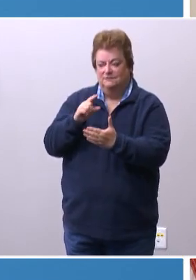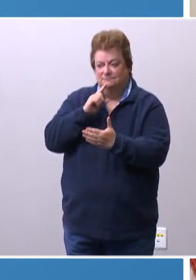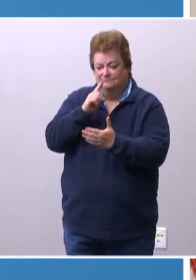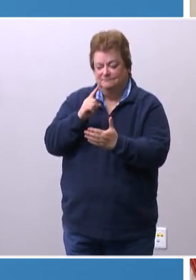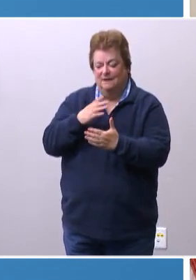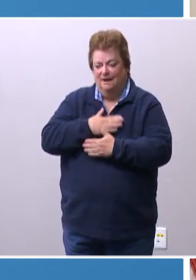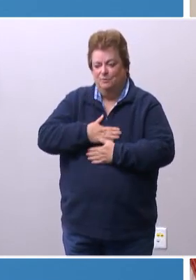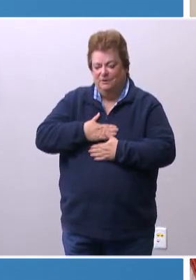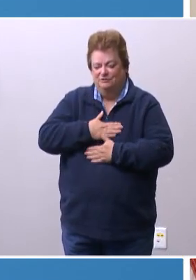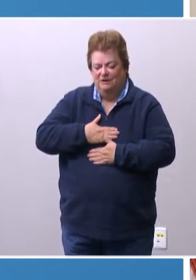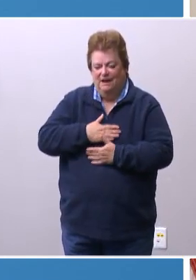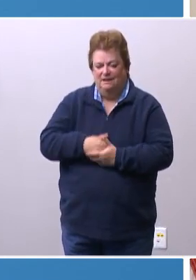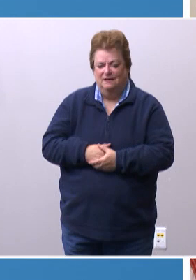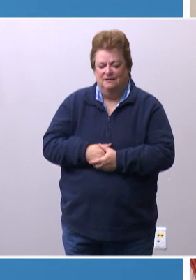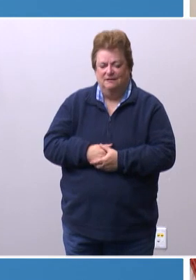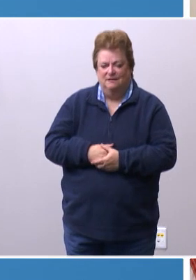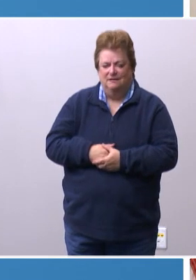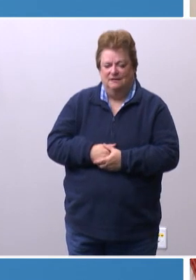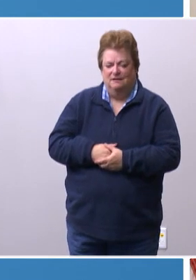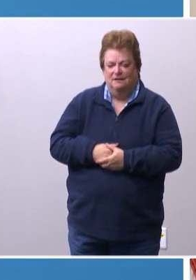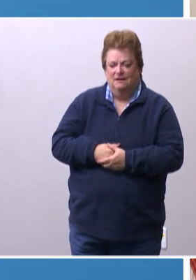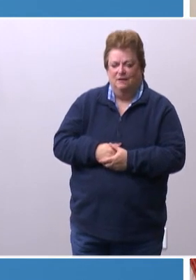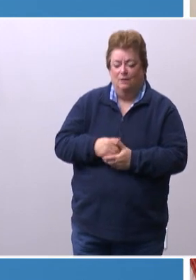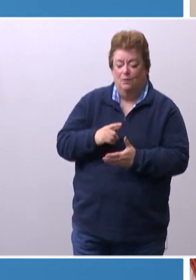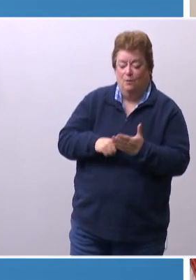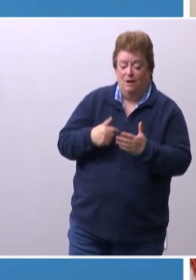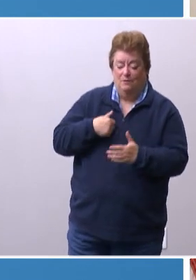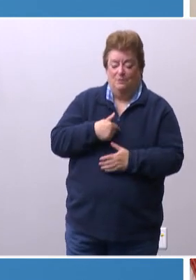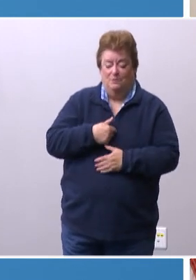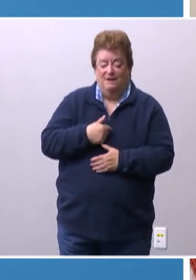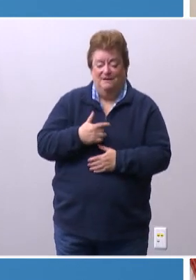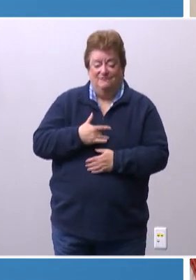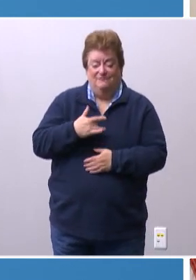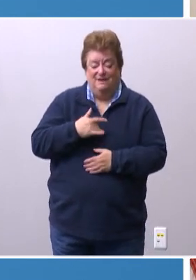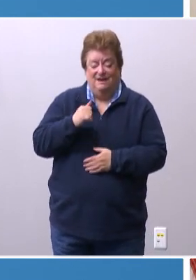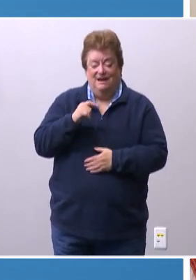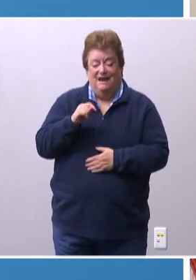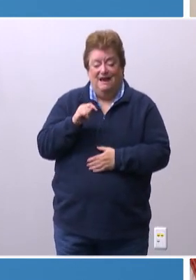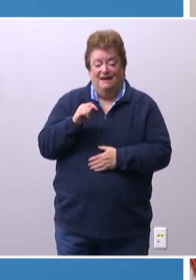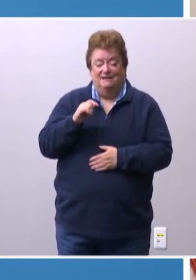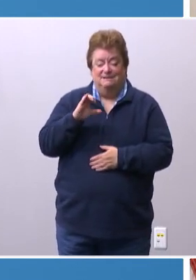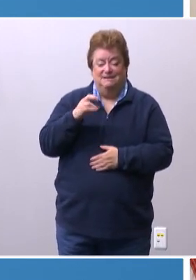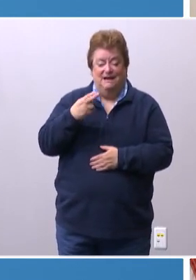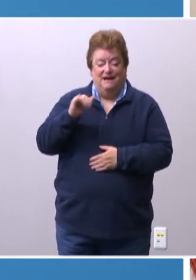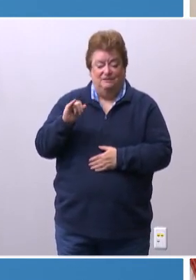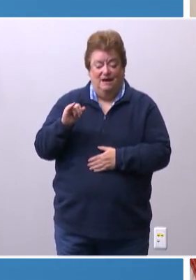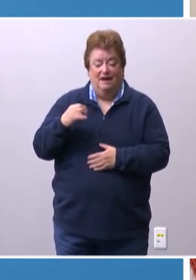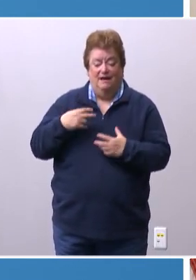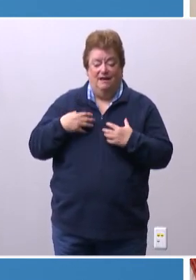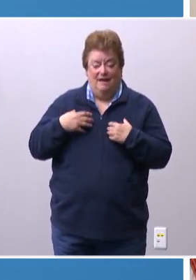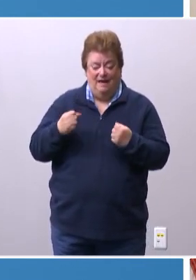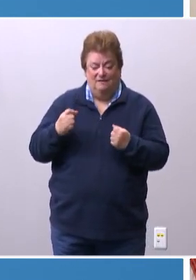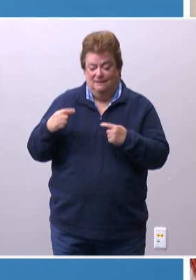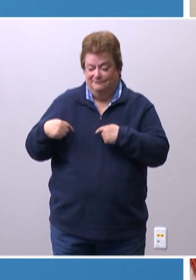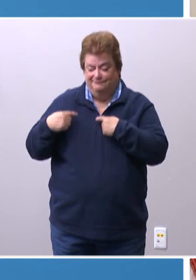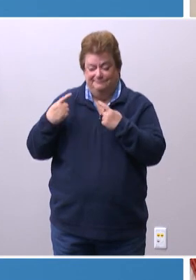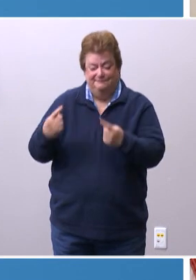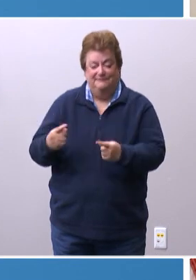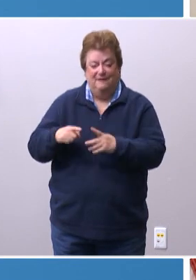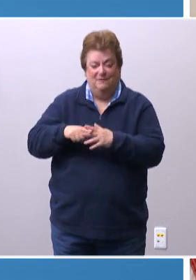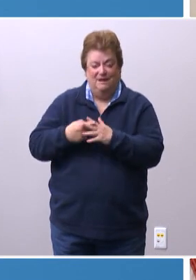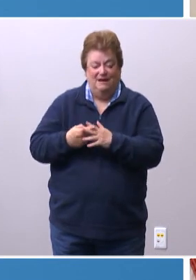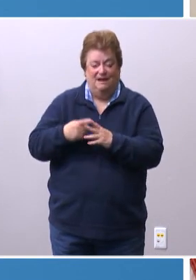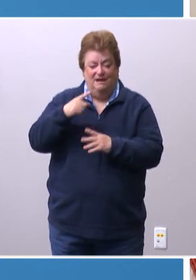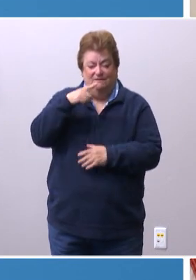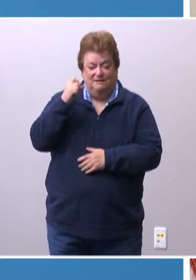The surge that we have been feeling at CHI Health has been with us now since the beginning of summer. Our